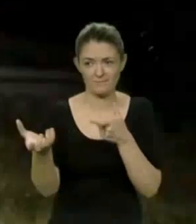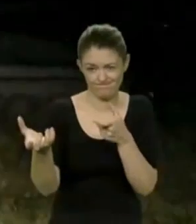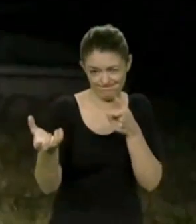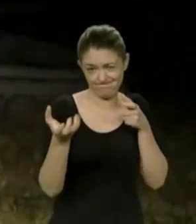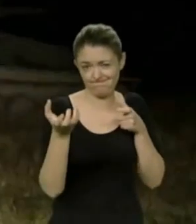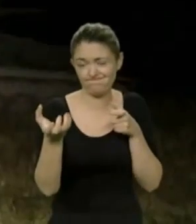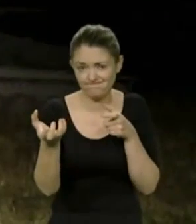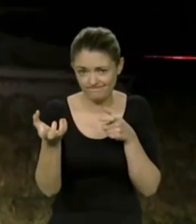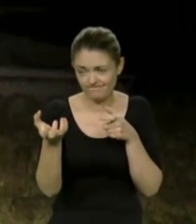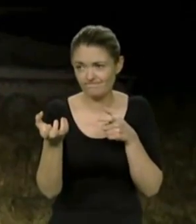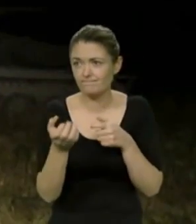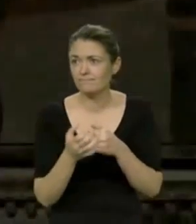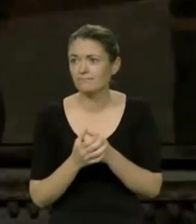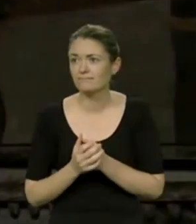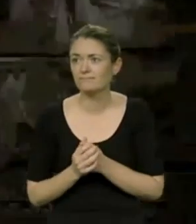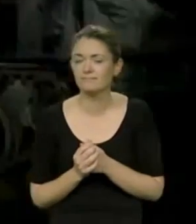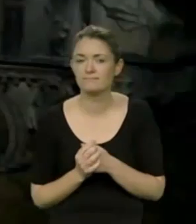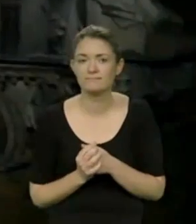well.